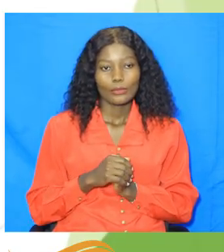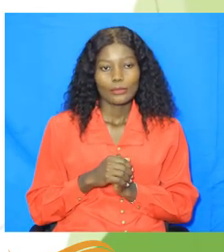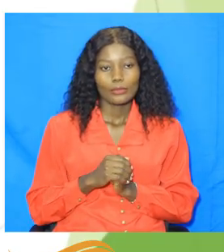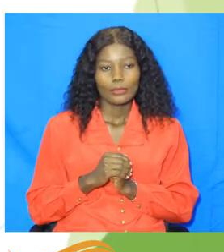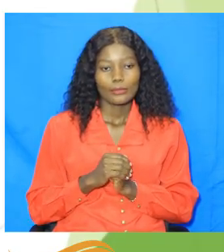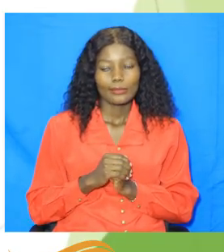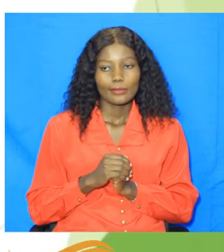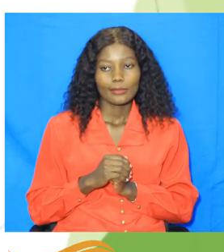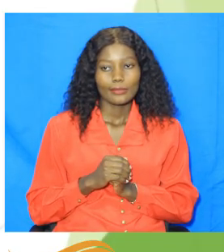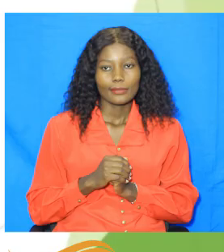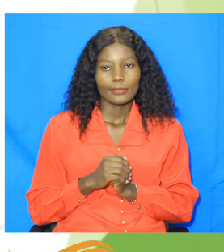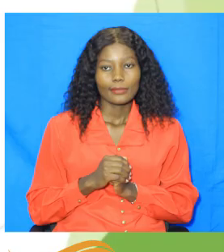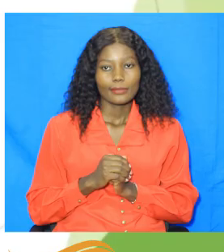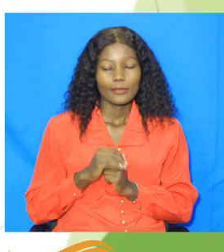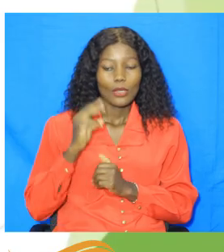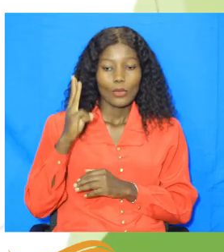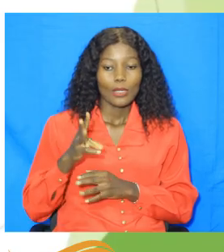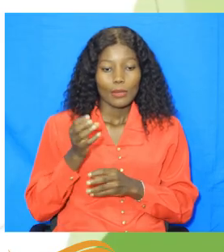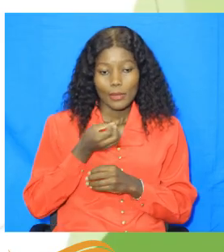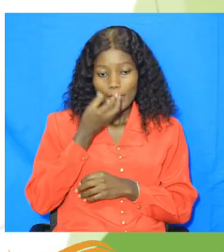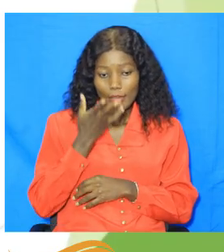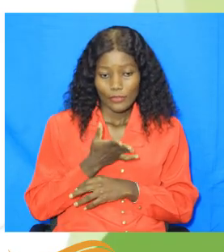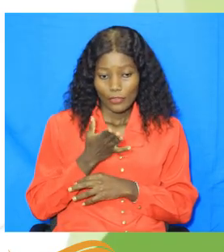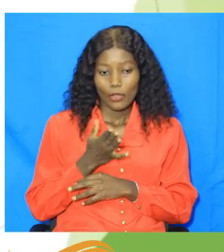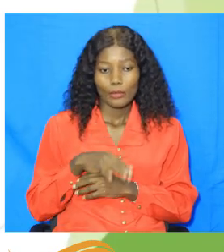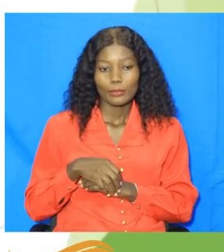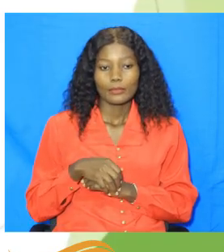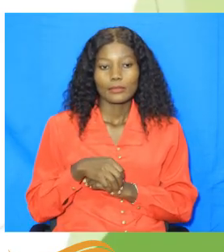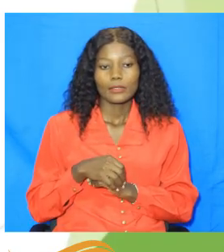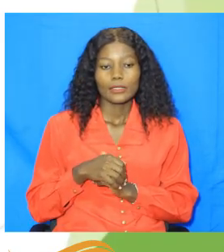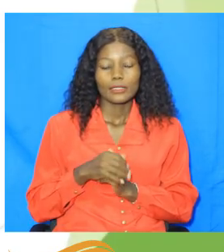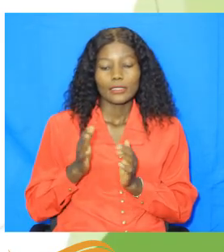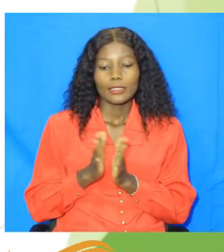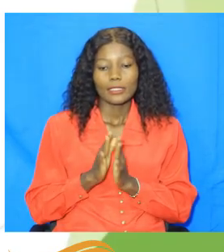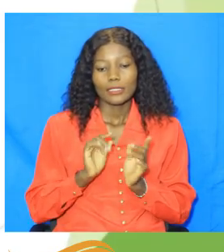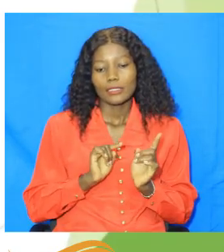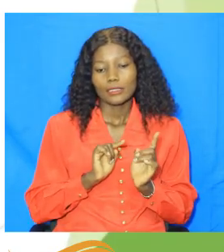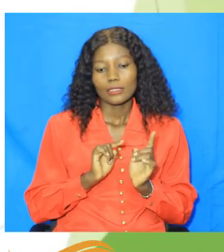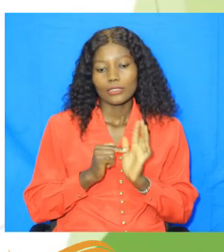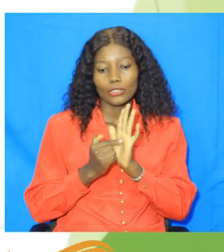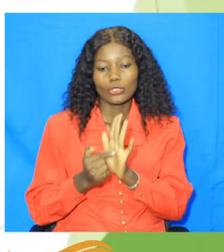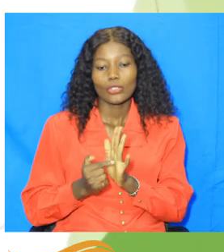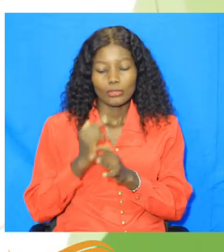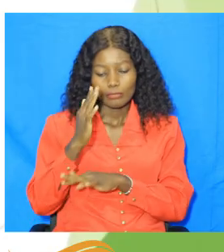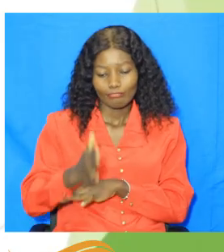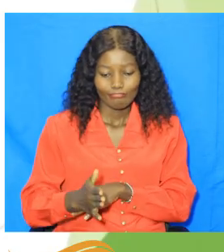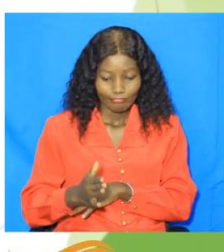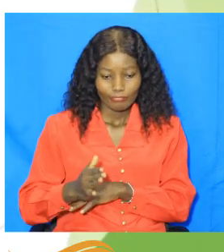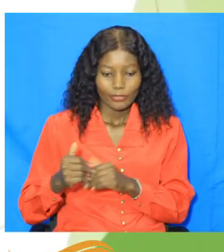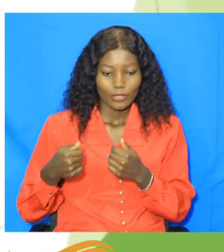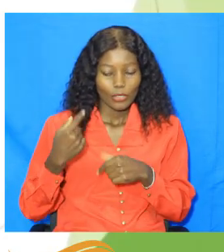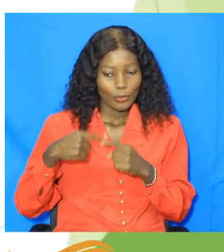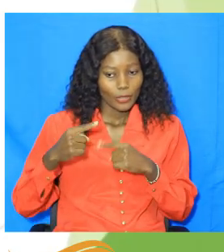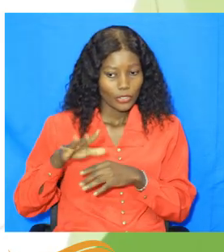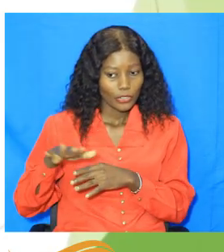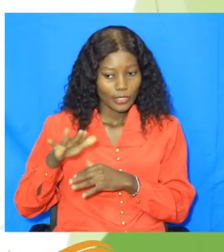will be directed into the competition area. Then the referee will